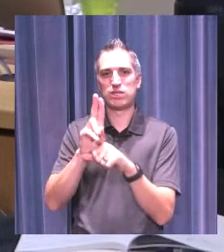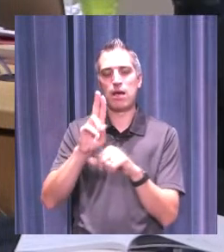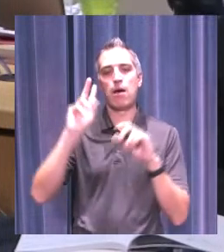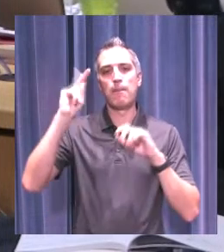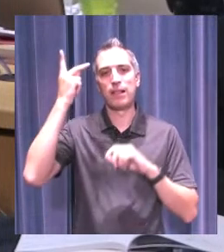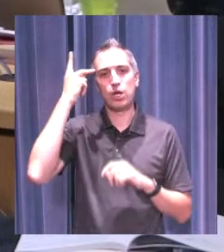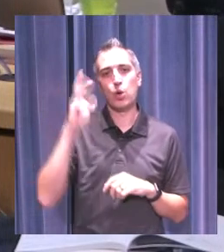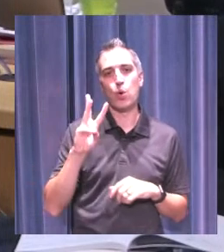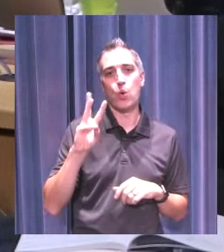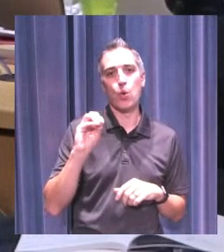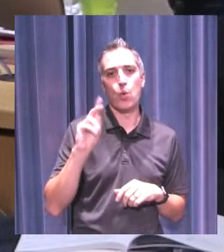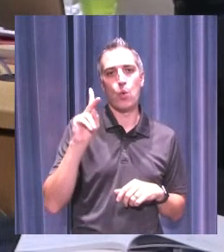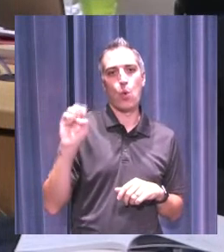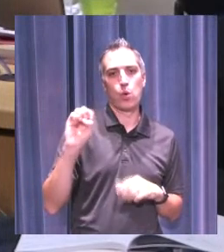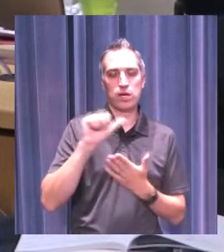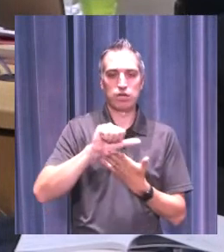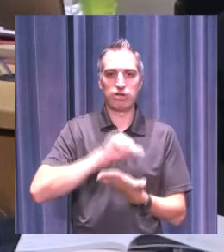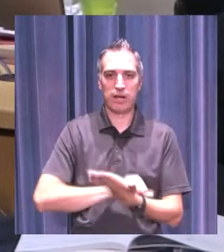agenda.